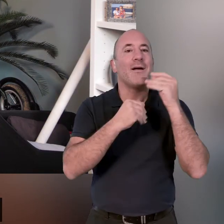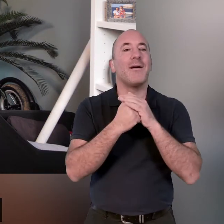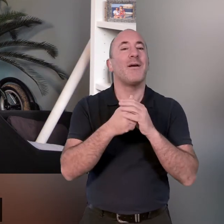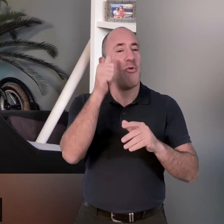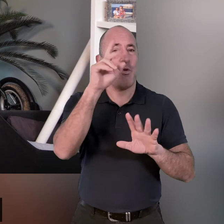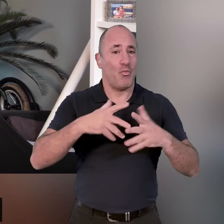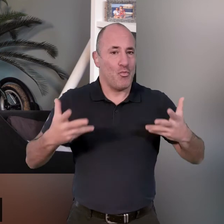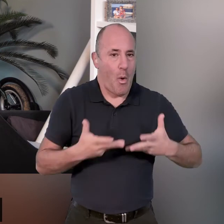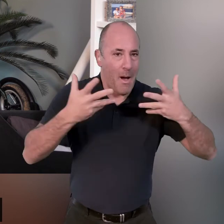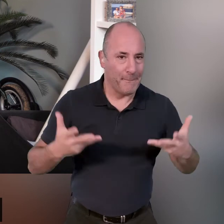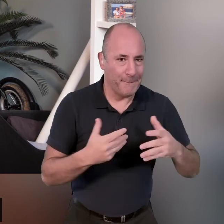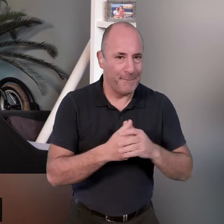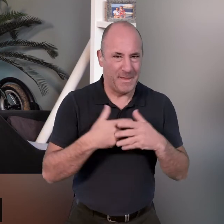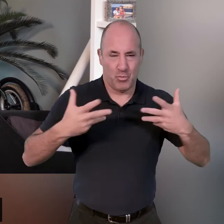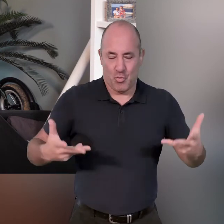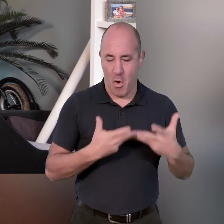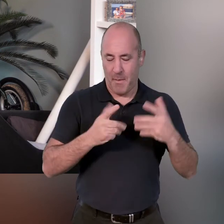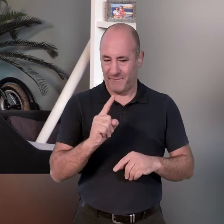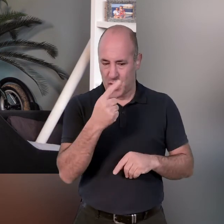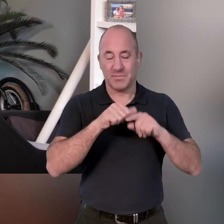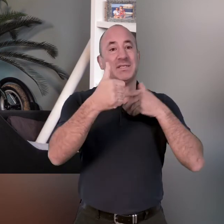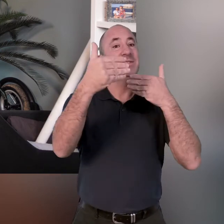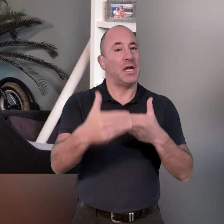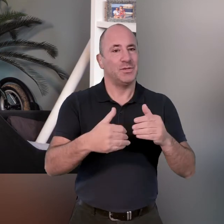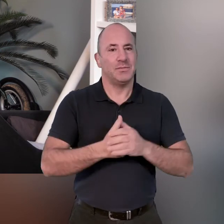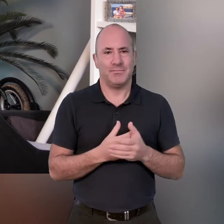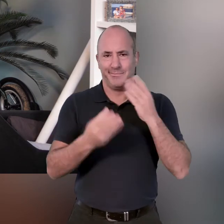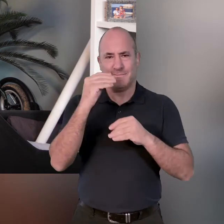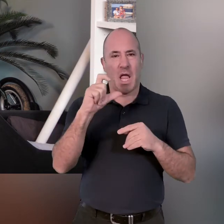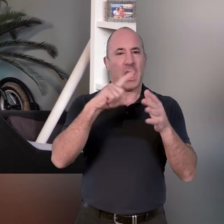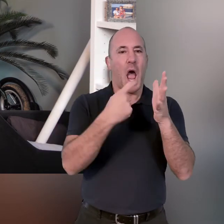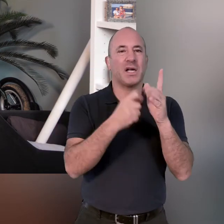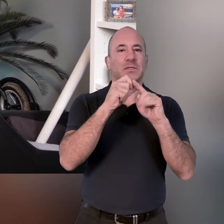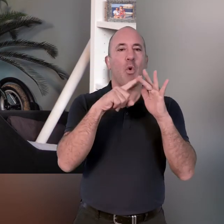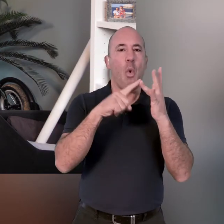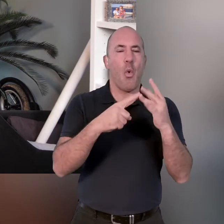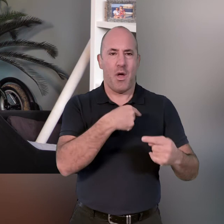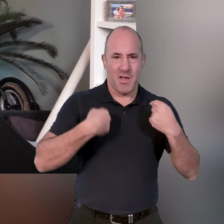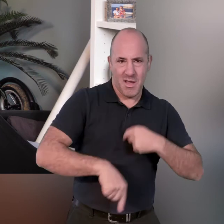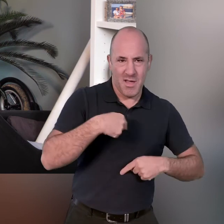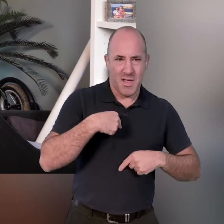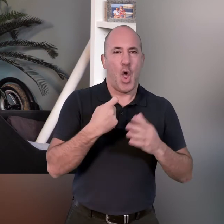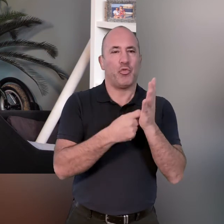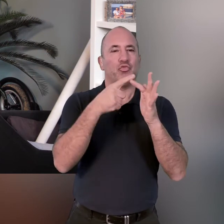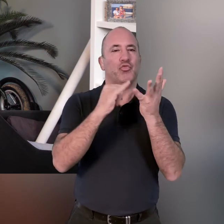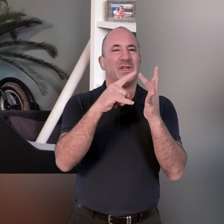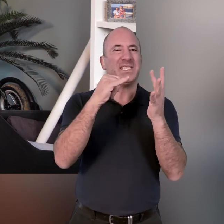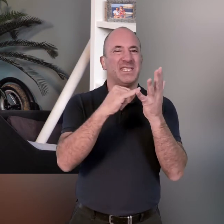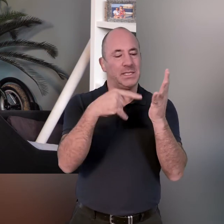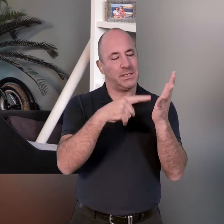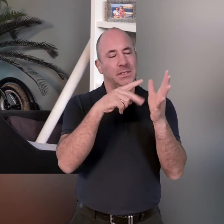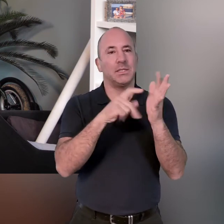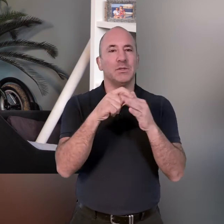about warming up, so you can have a little bit of a warm up before you do the sessions. We learned about cardio workout, resistance training, how to combine